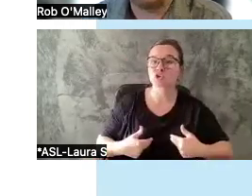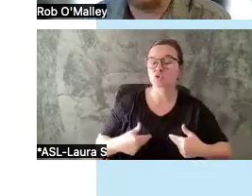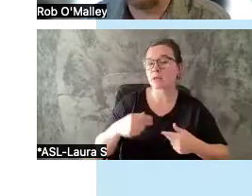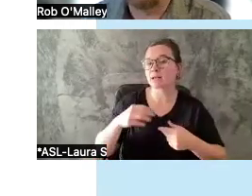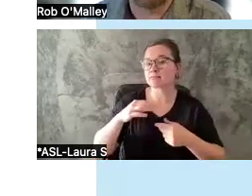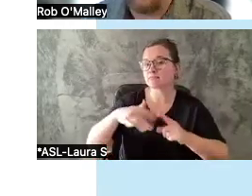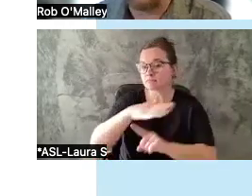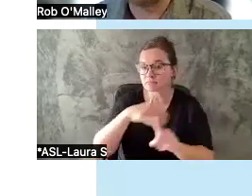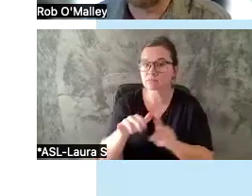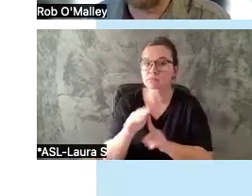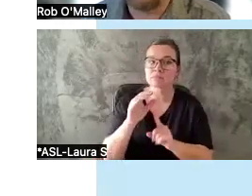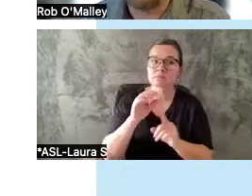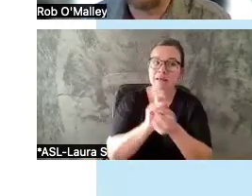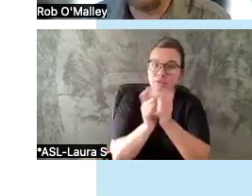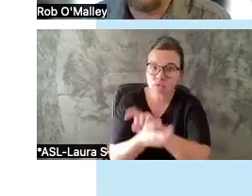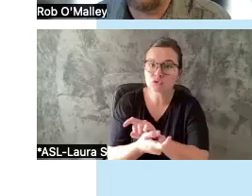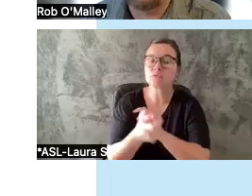evolution, and other elements